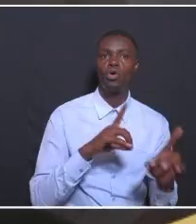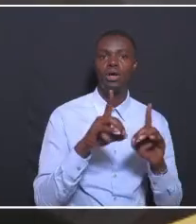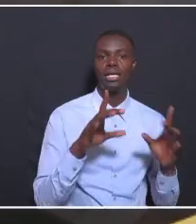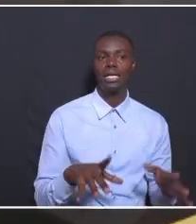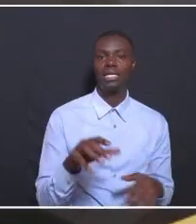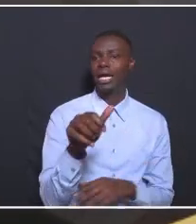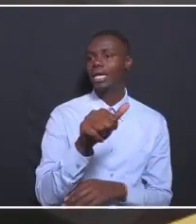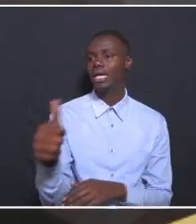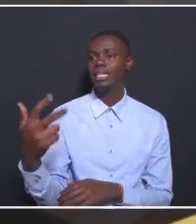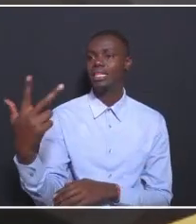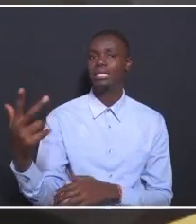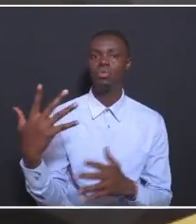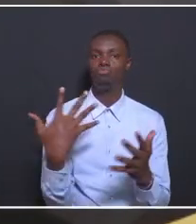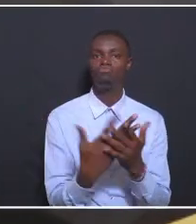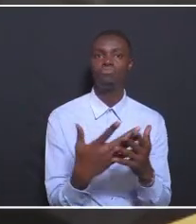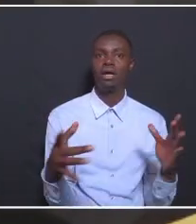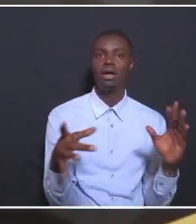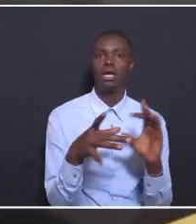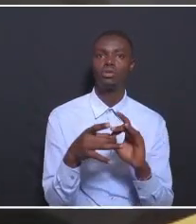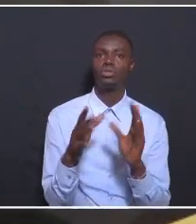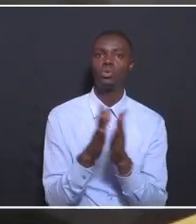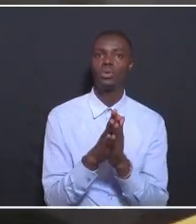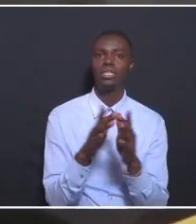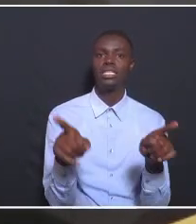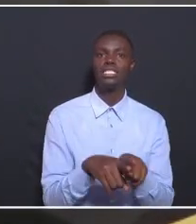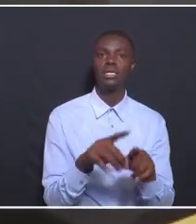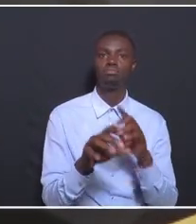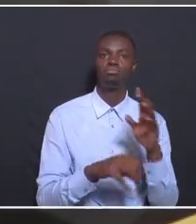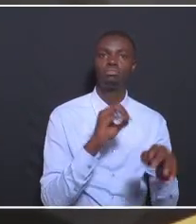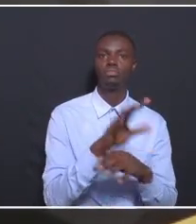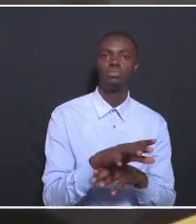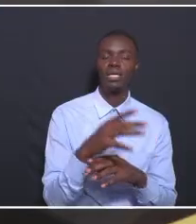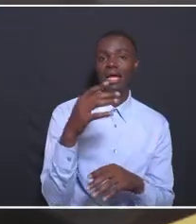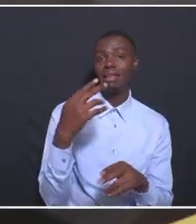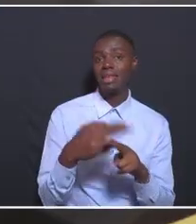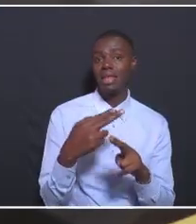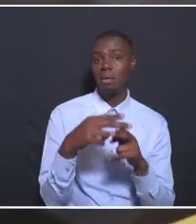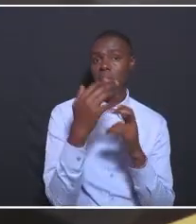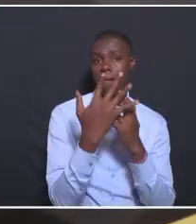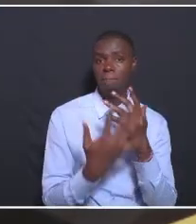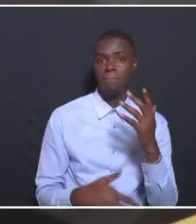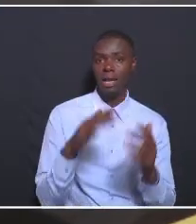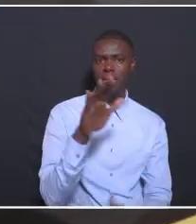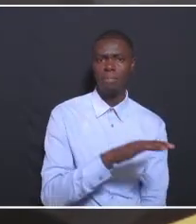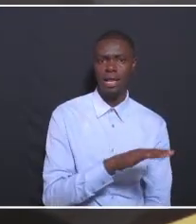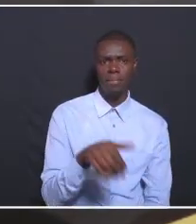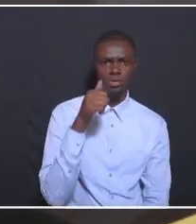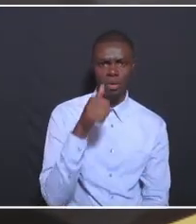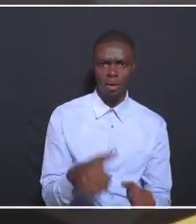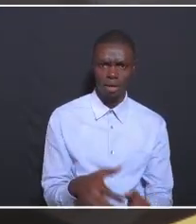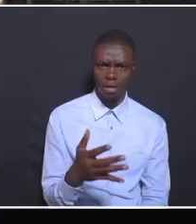arrested in connection with a similar documentary called The Blood Parliament. Yeah? Abducted.